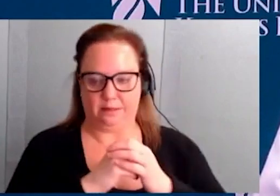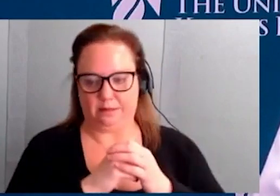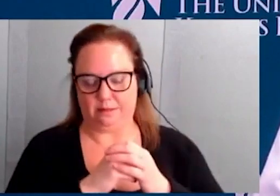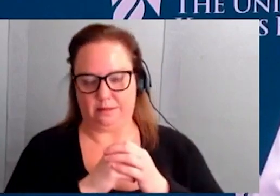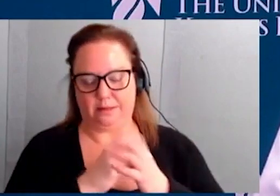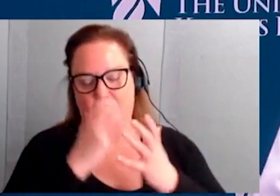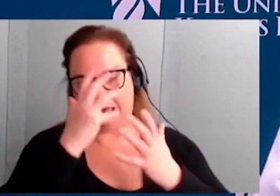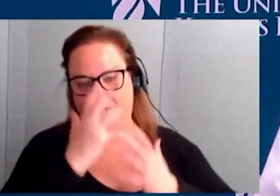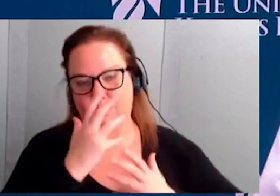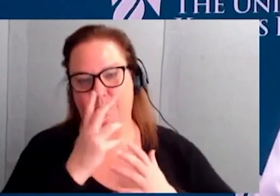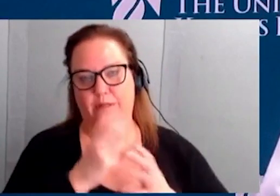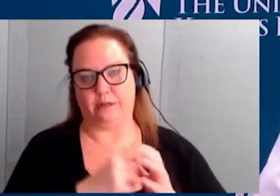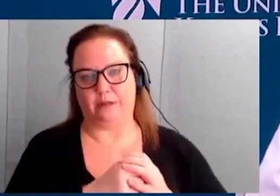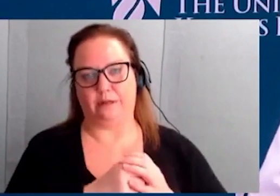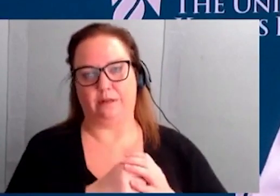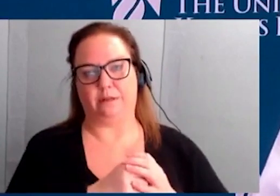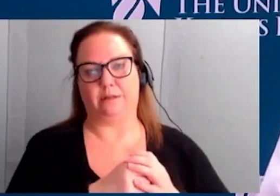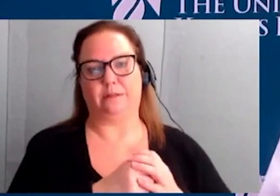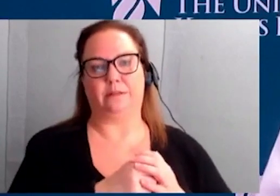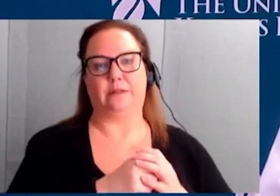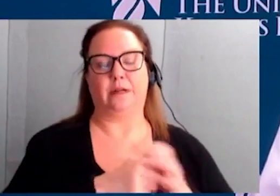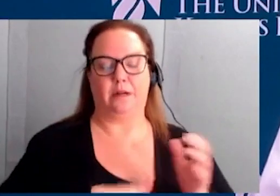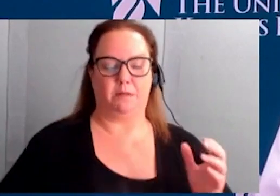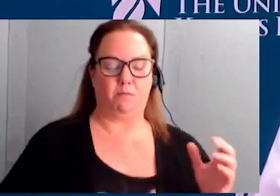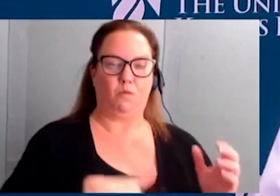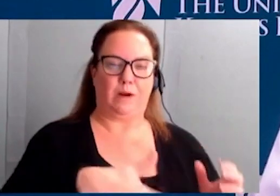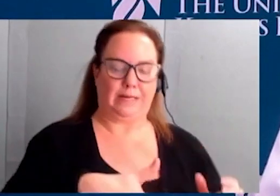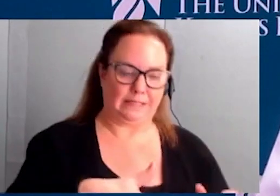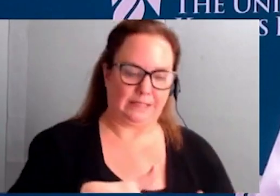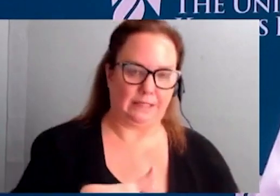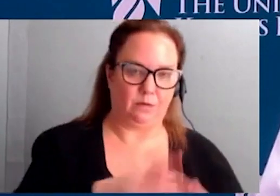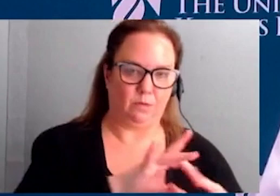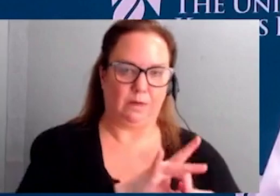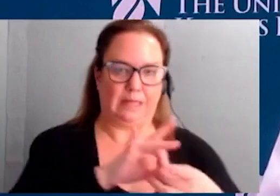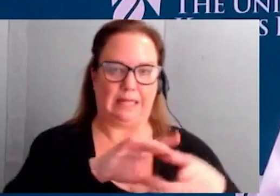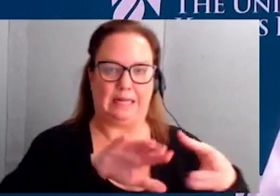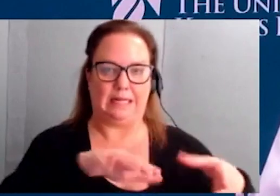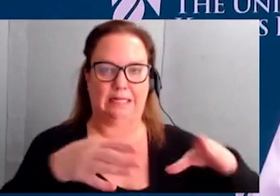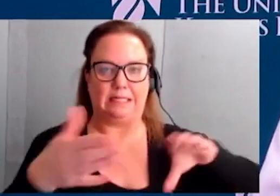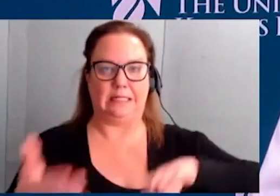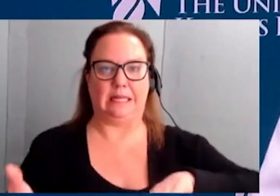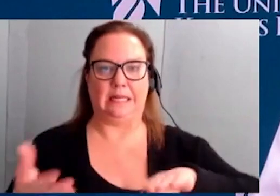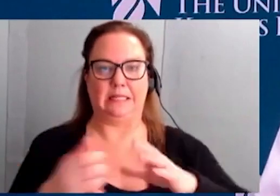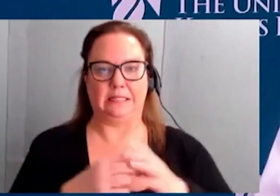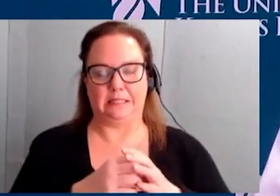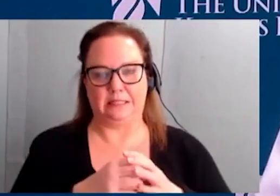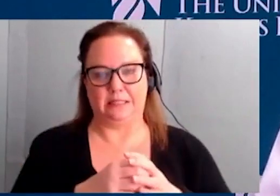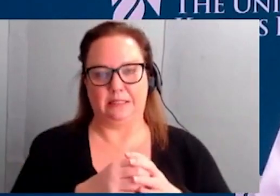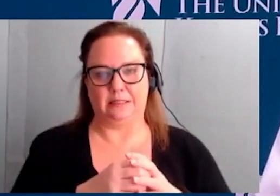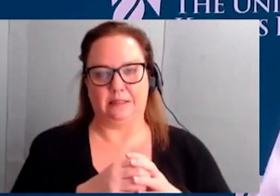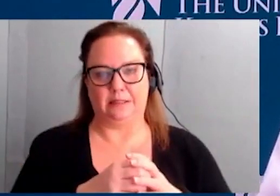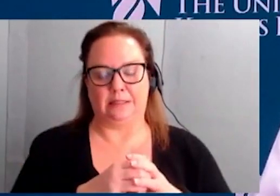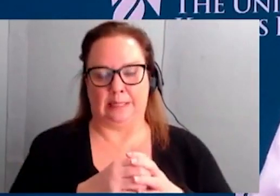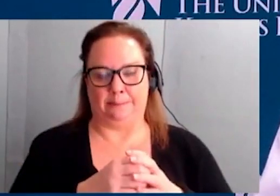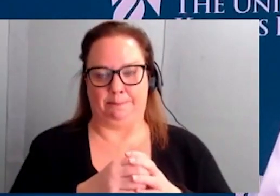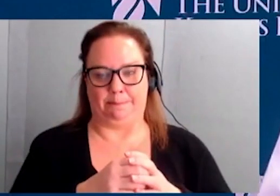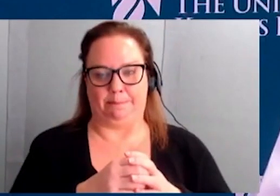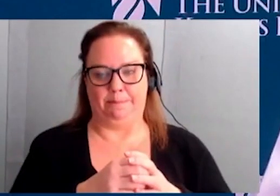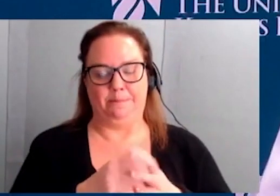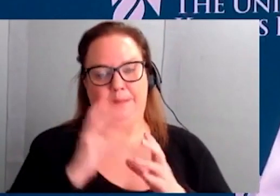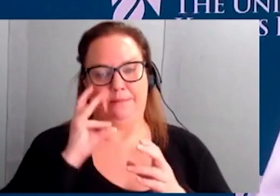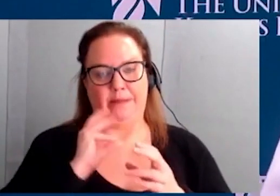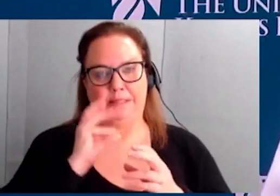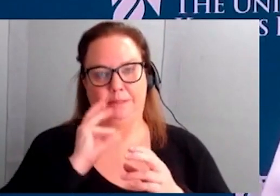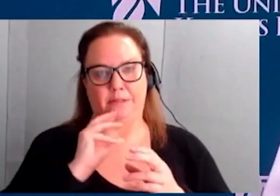unfortunately, we've had some pregnancy related deaths occur or have experienced those.